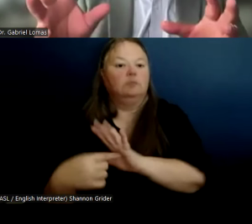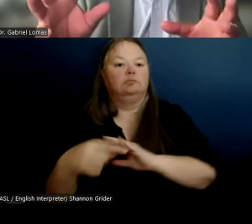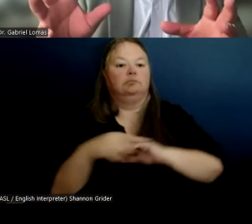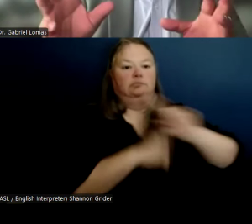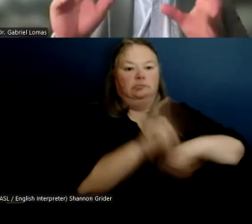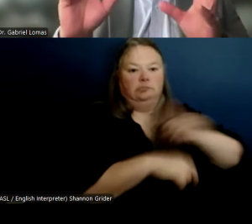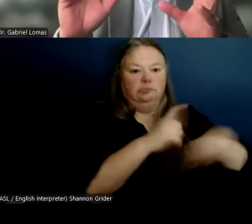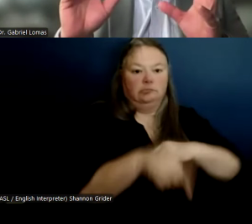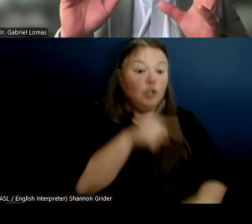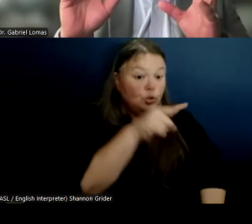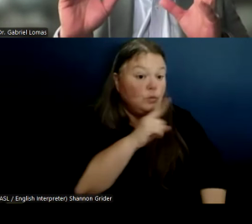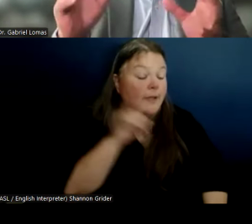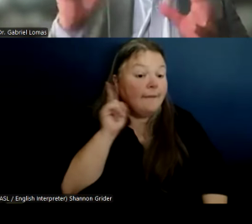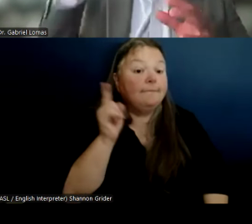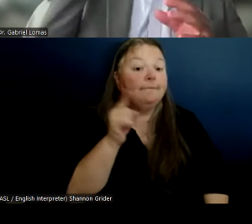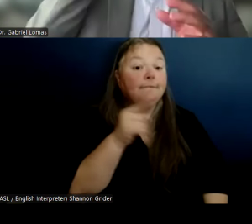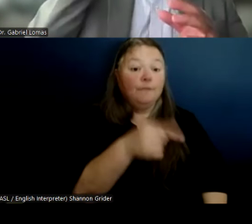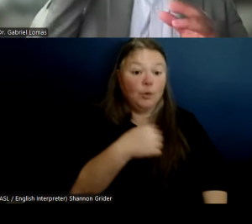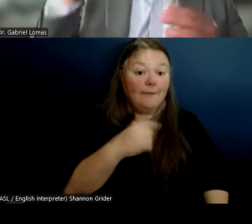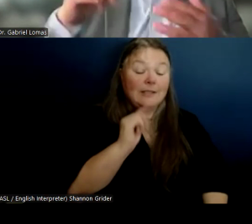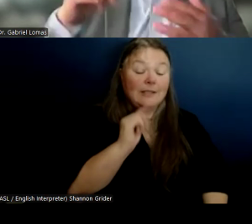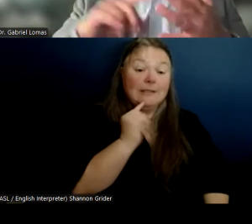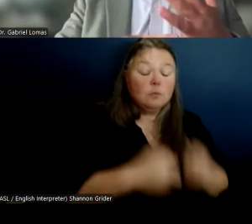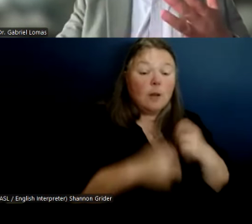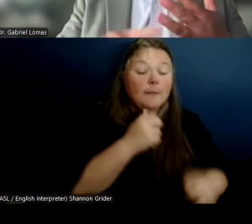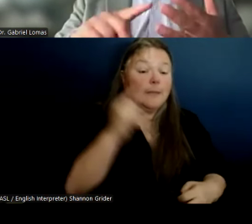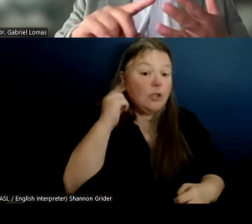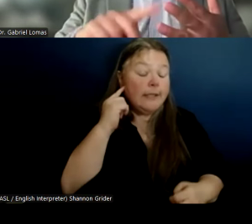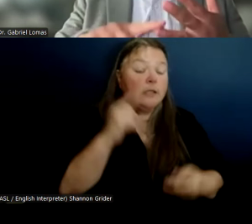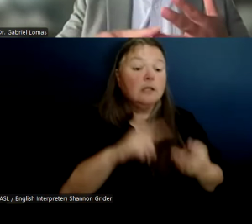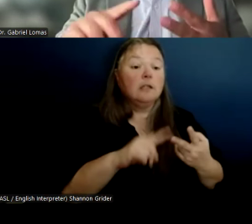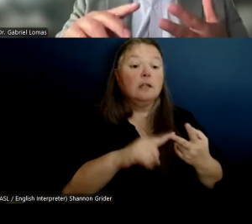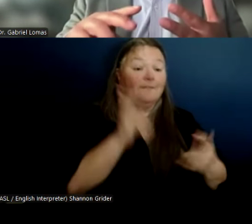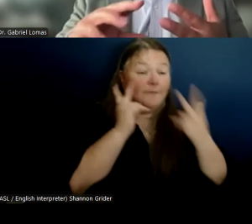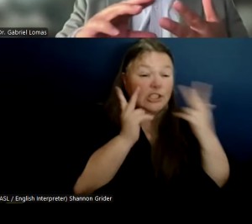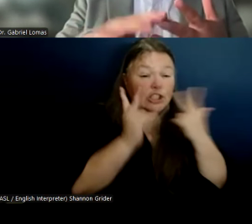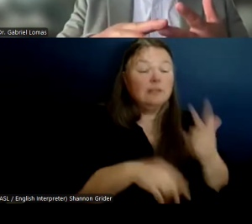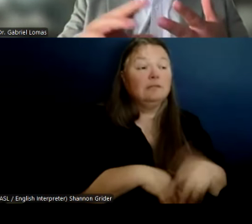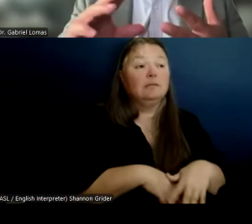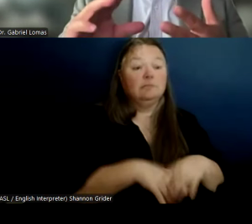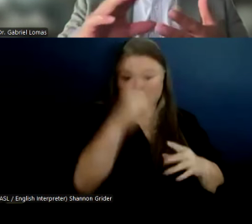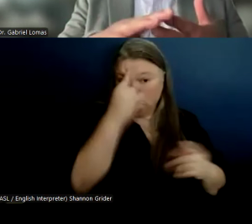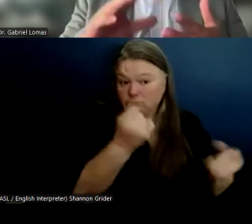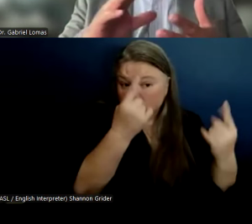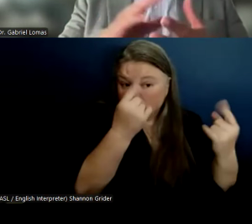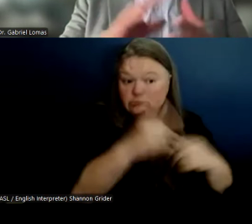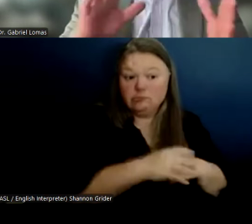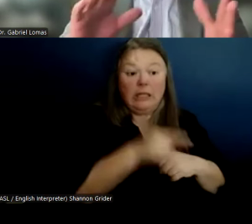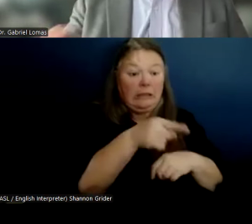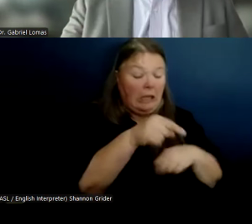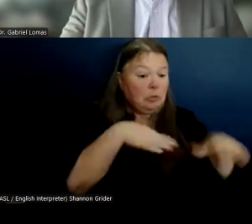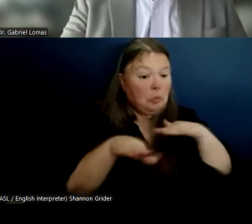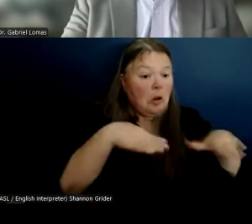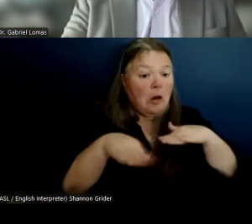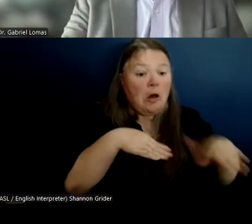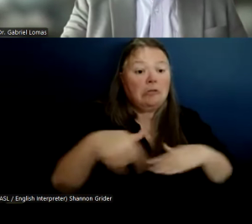are you deaf or do you have a serious difficulty hearing? They asked about vision, cognition, ambulatory, ADHD, special ed